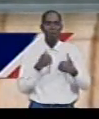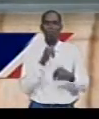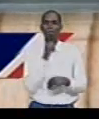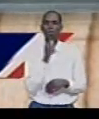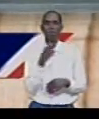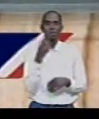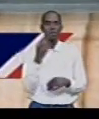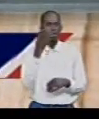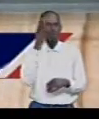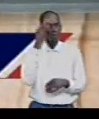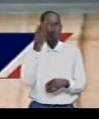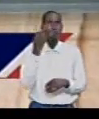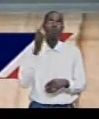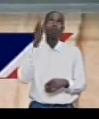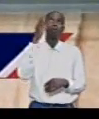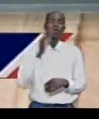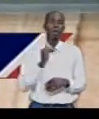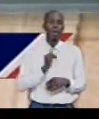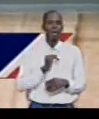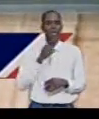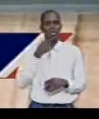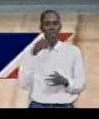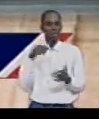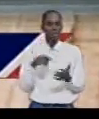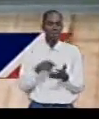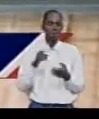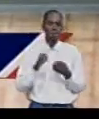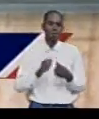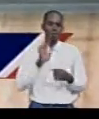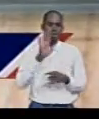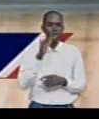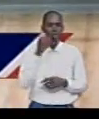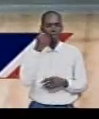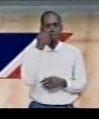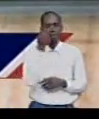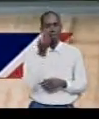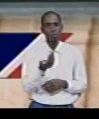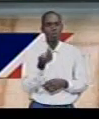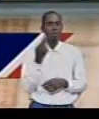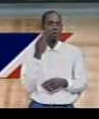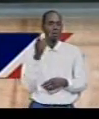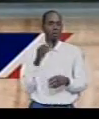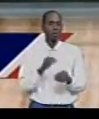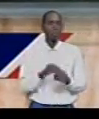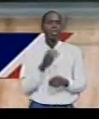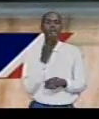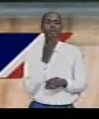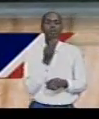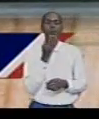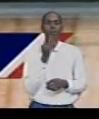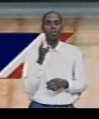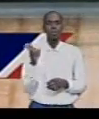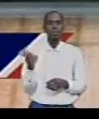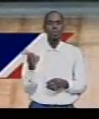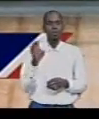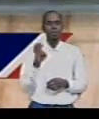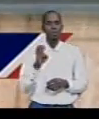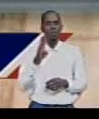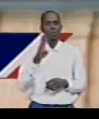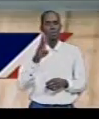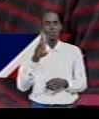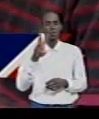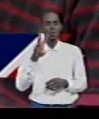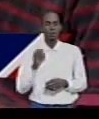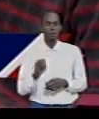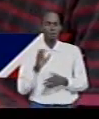God. I speak this to your shame. We're looking at Hebrews chapter 13, verse 8.